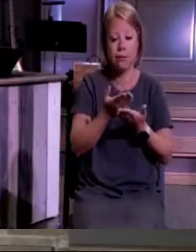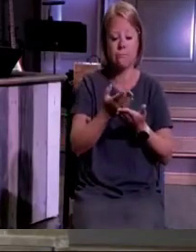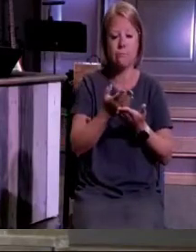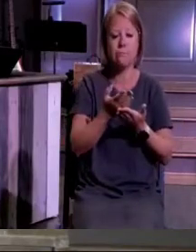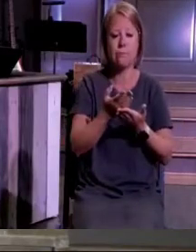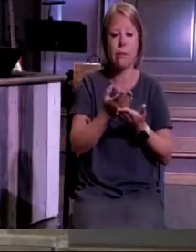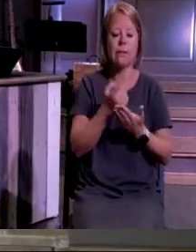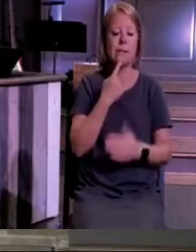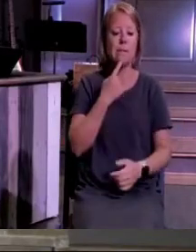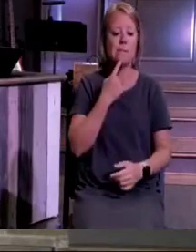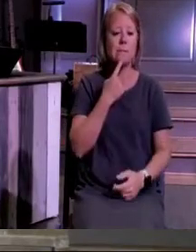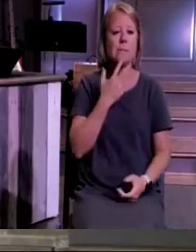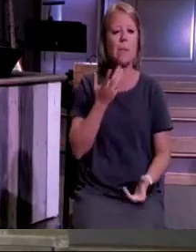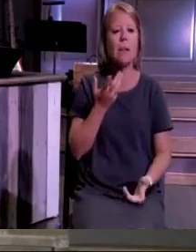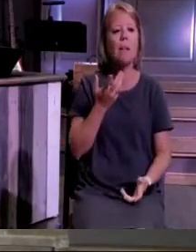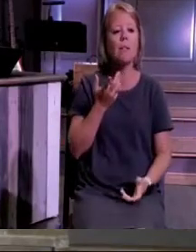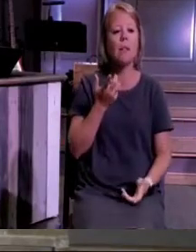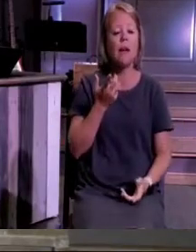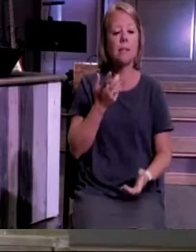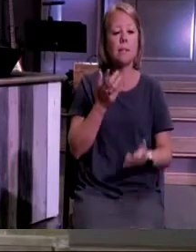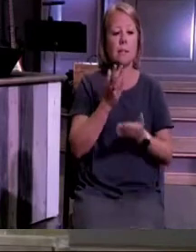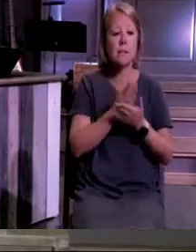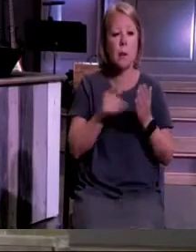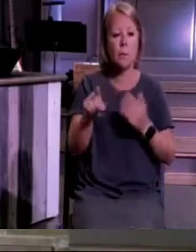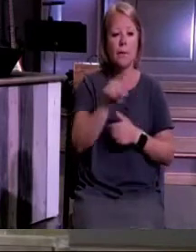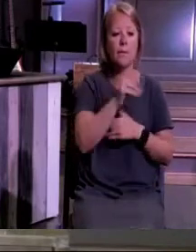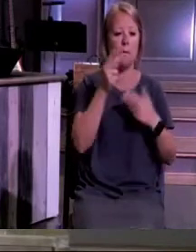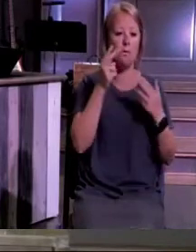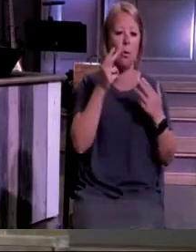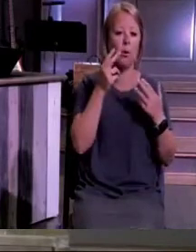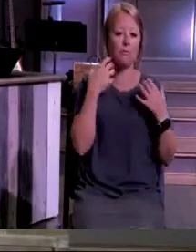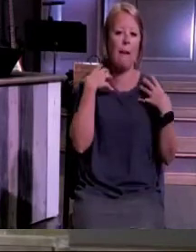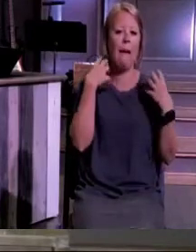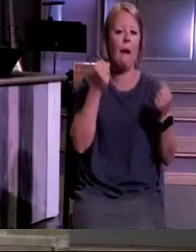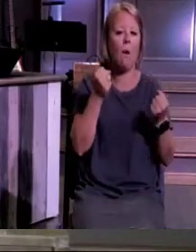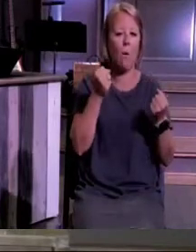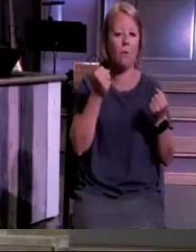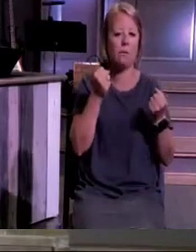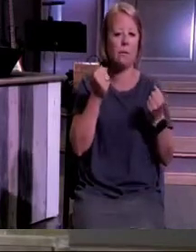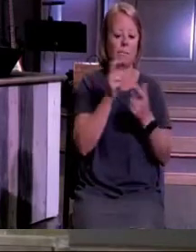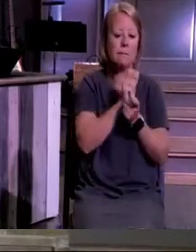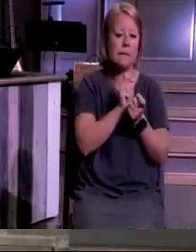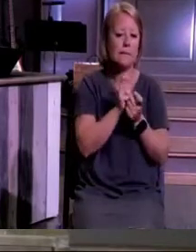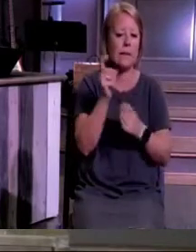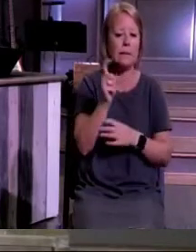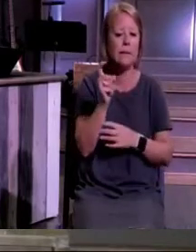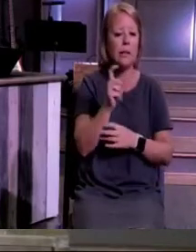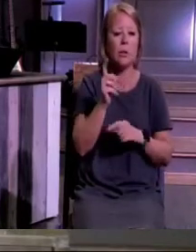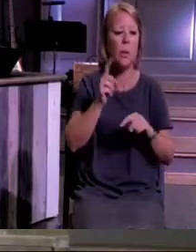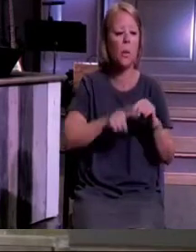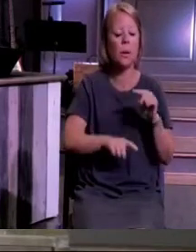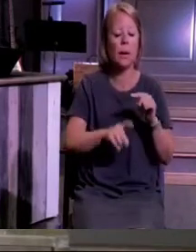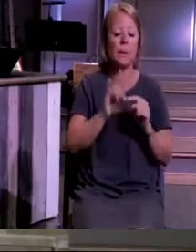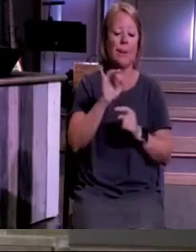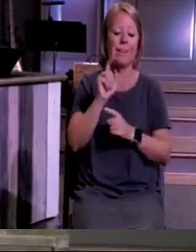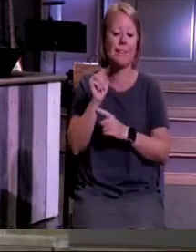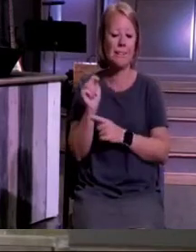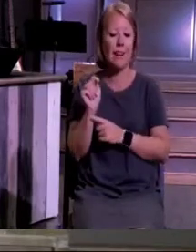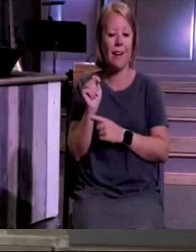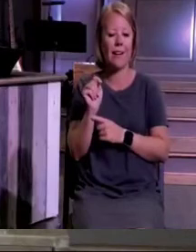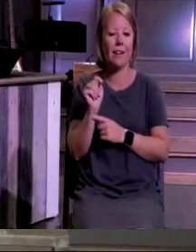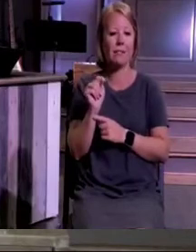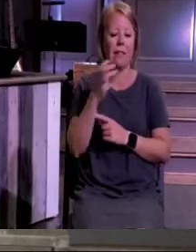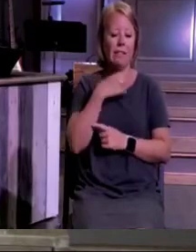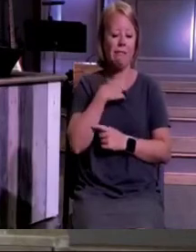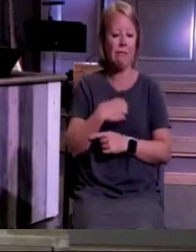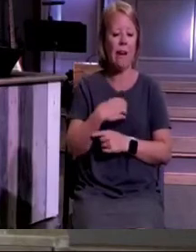recognize and realize that some of you, because of your health conditions, cannot go on the diet that the fast